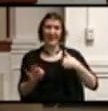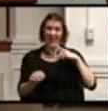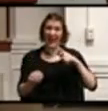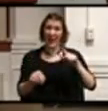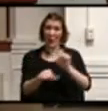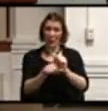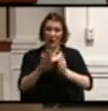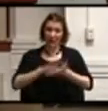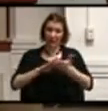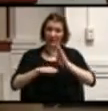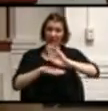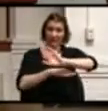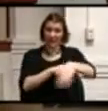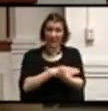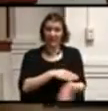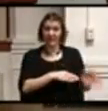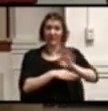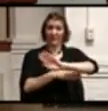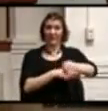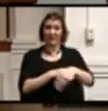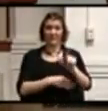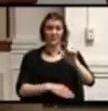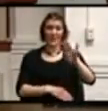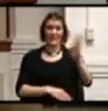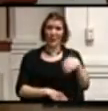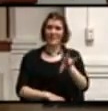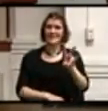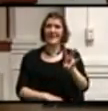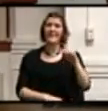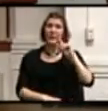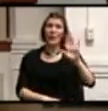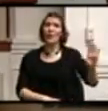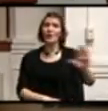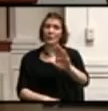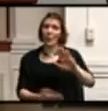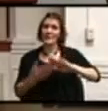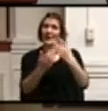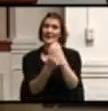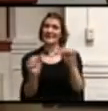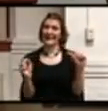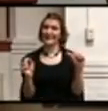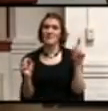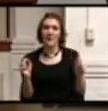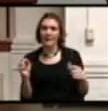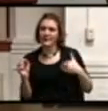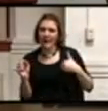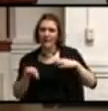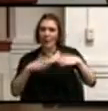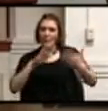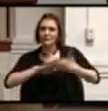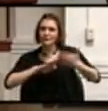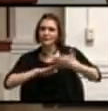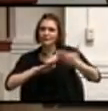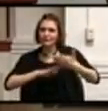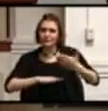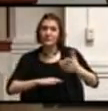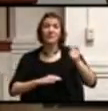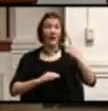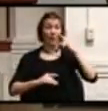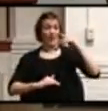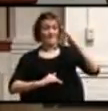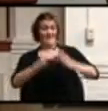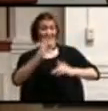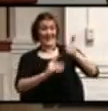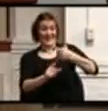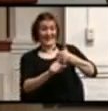it's public safety, and what the building code requires is an